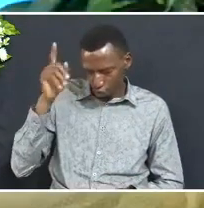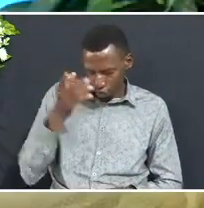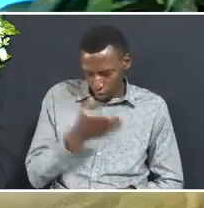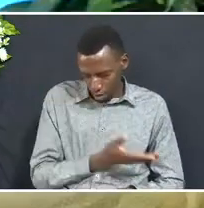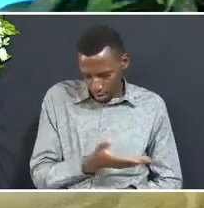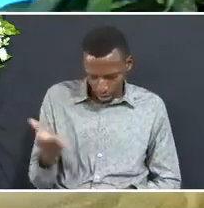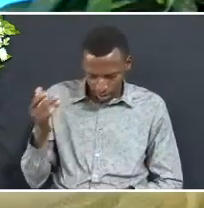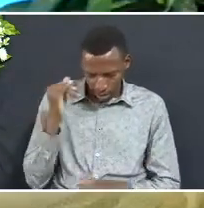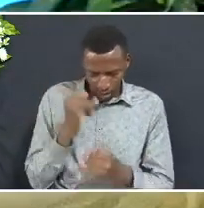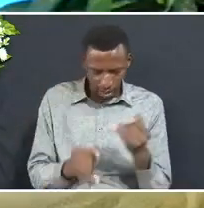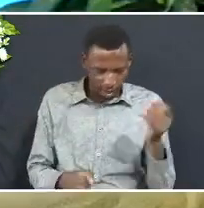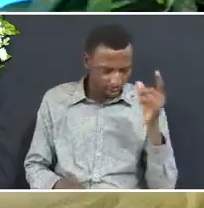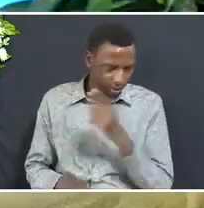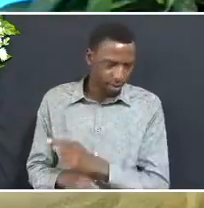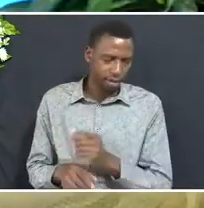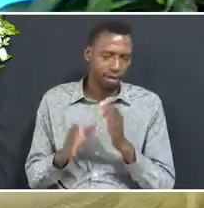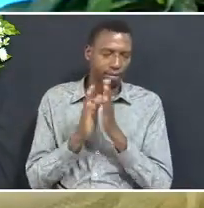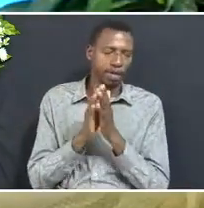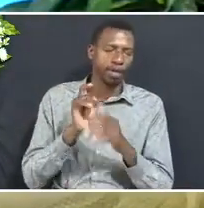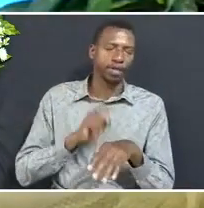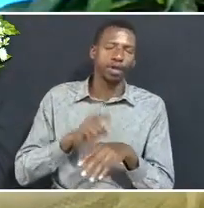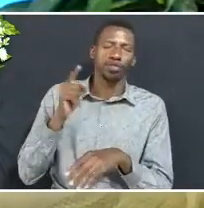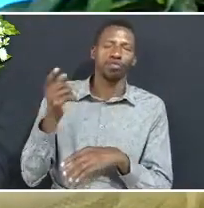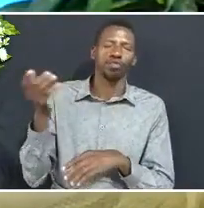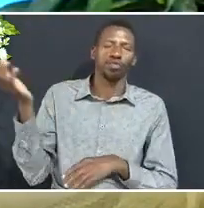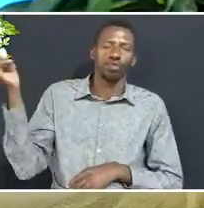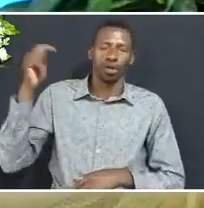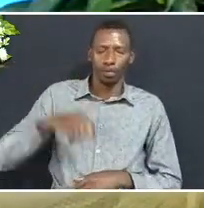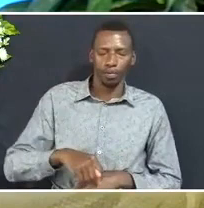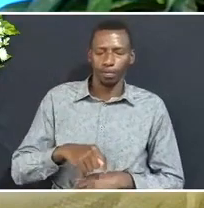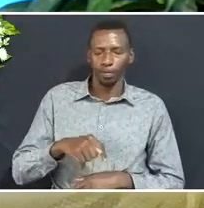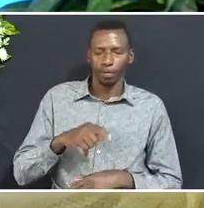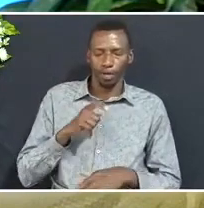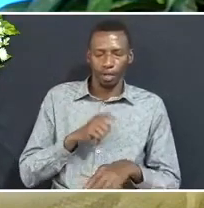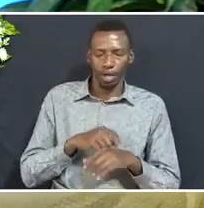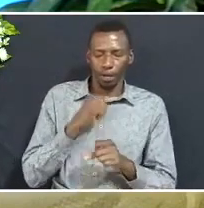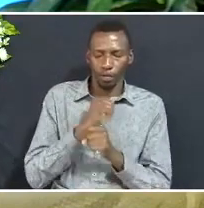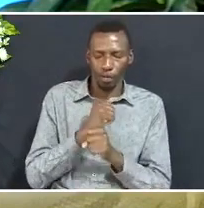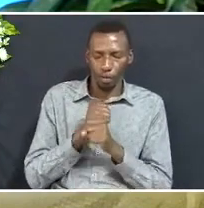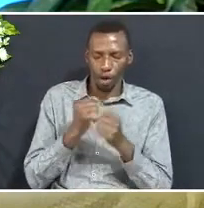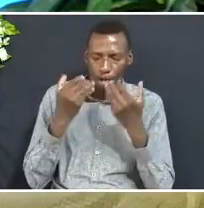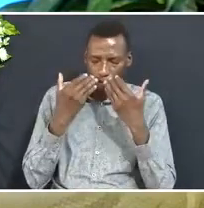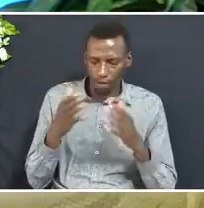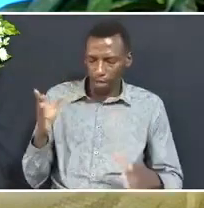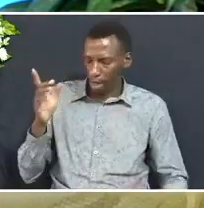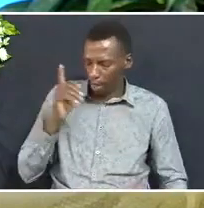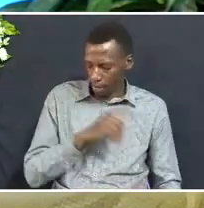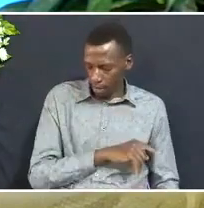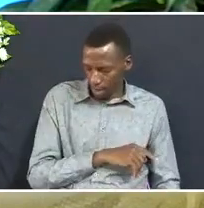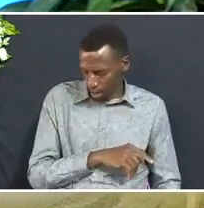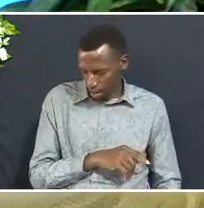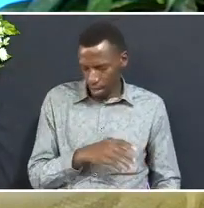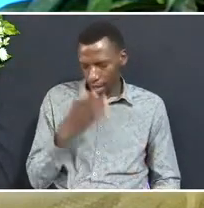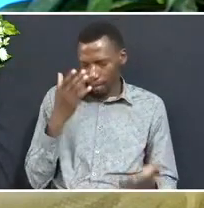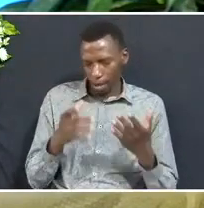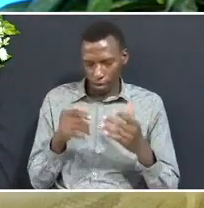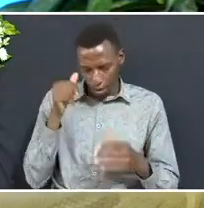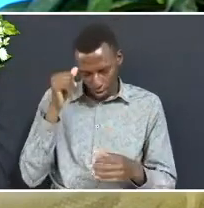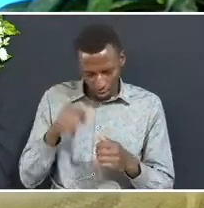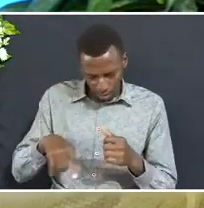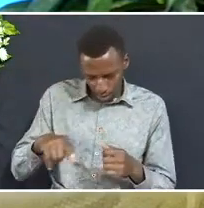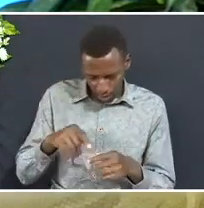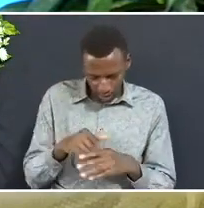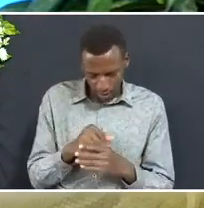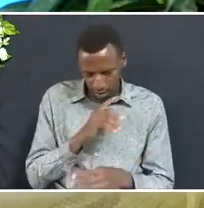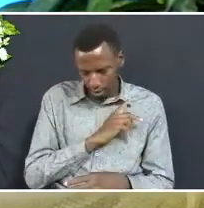days. We pray that when you come, when the work is done and completed, dear Lord, remember us in the kingdom for